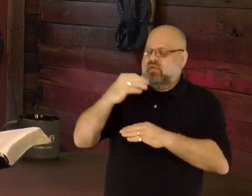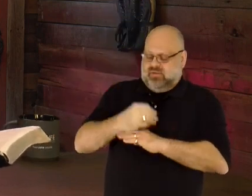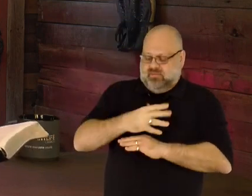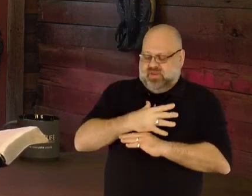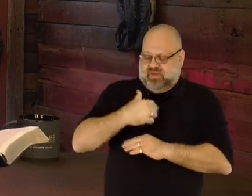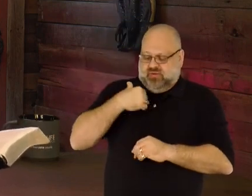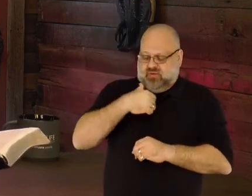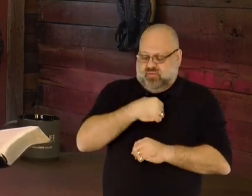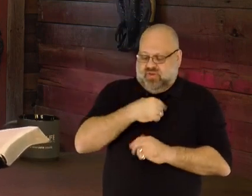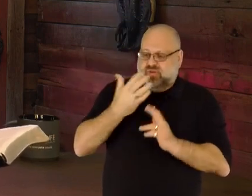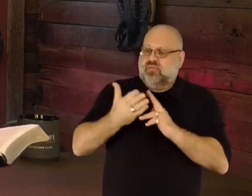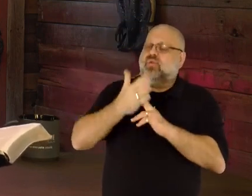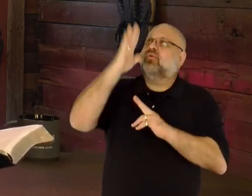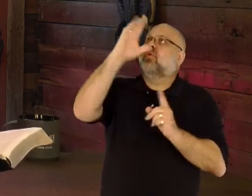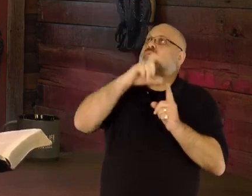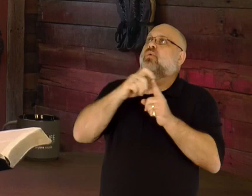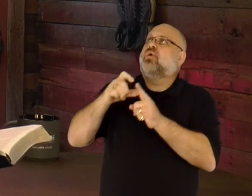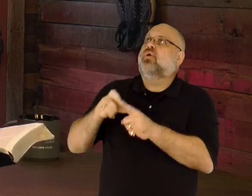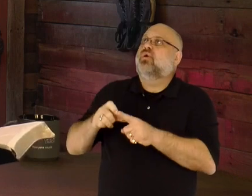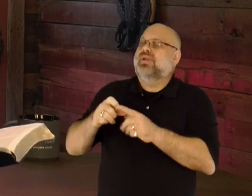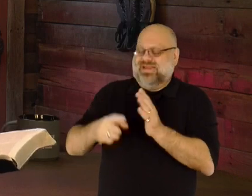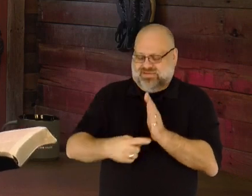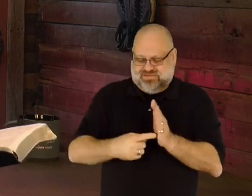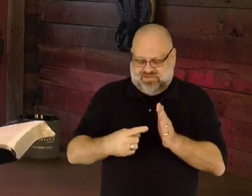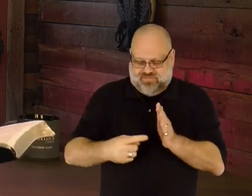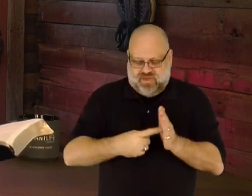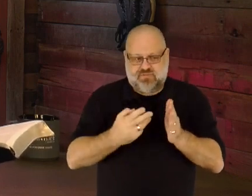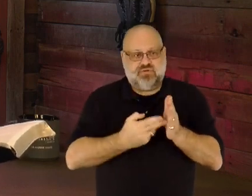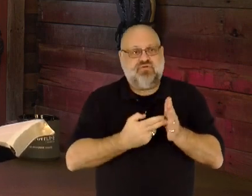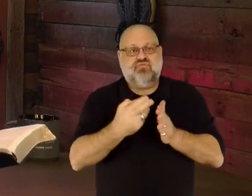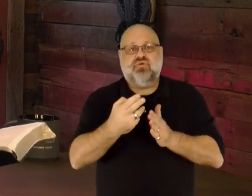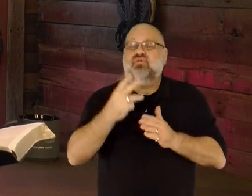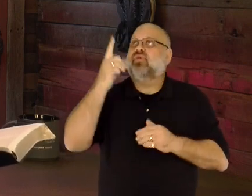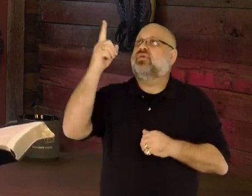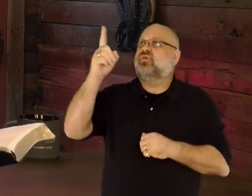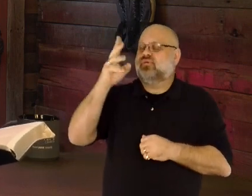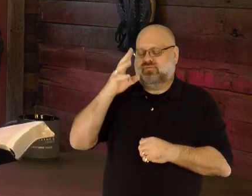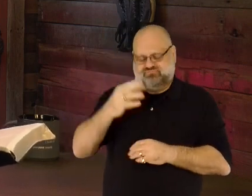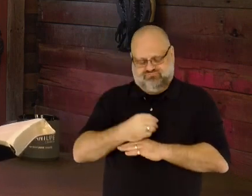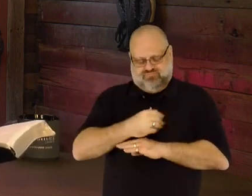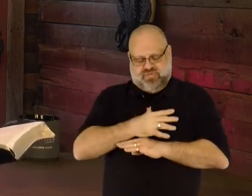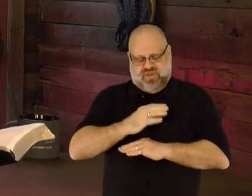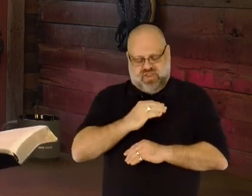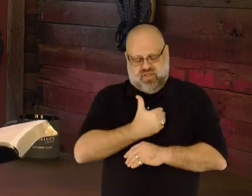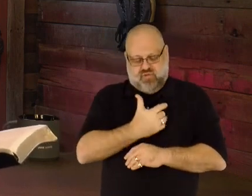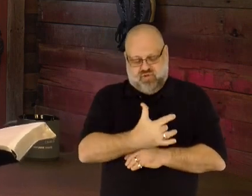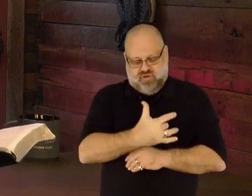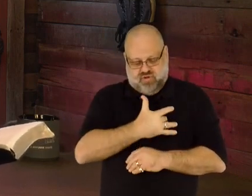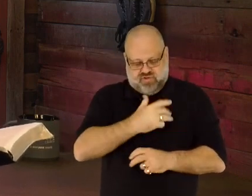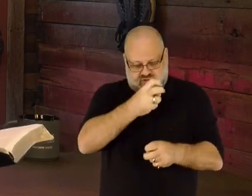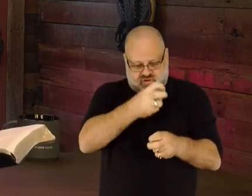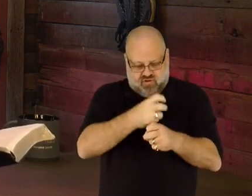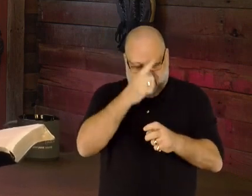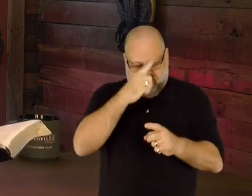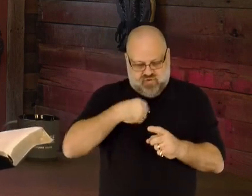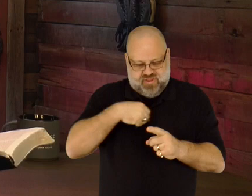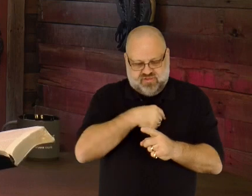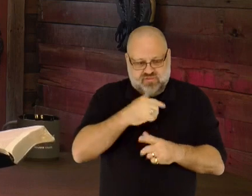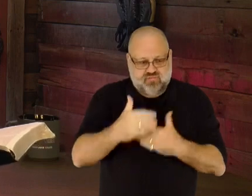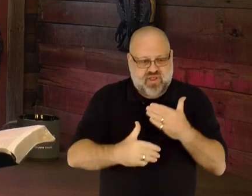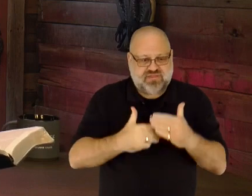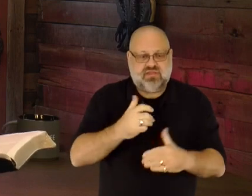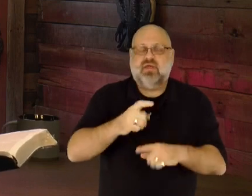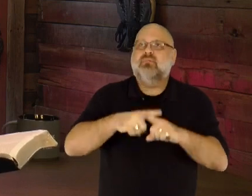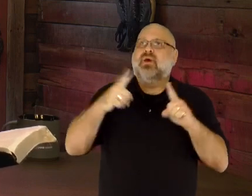us through your word. Sometimes the truth that you speak to our hearts is difficult for us to process, and yet,